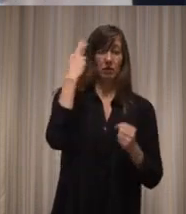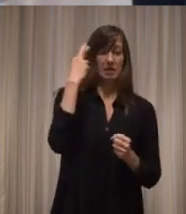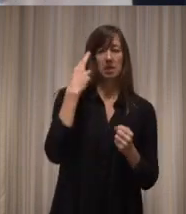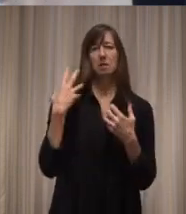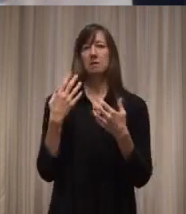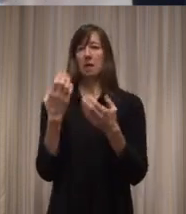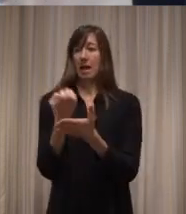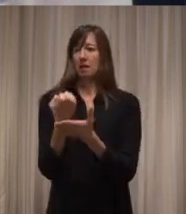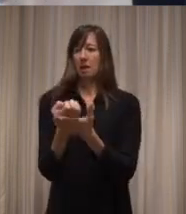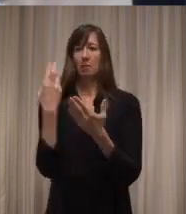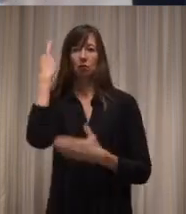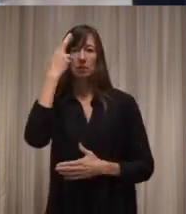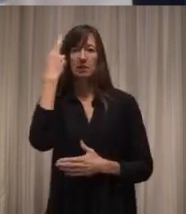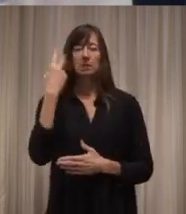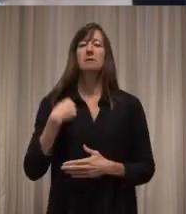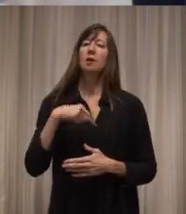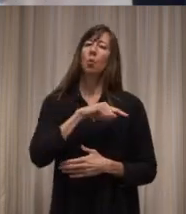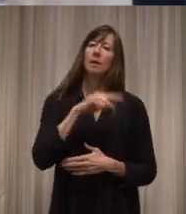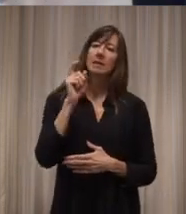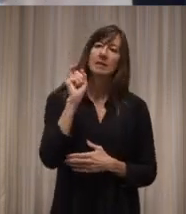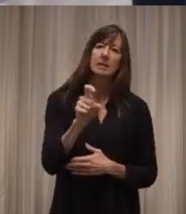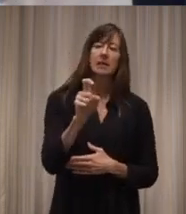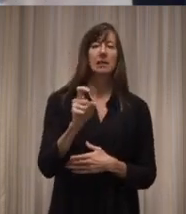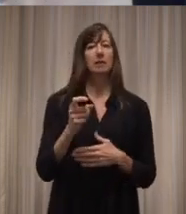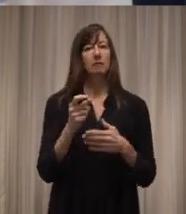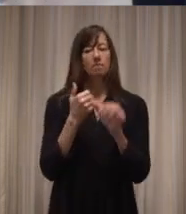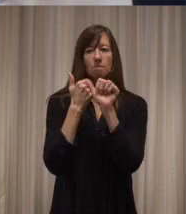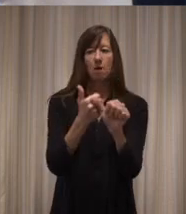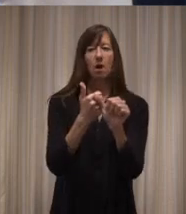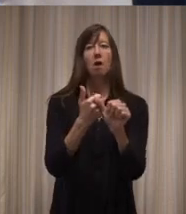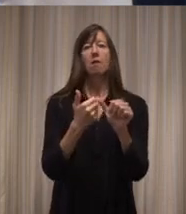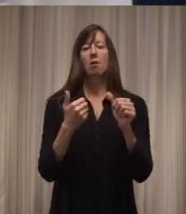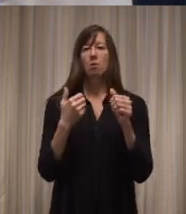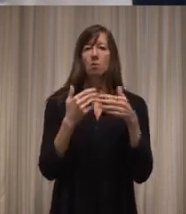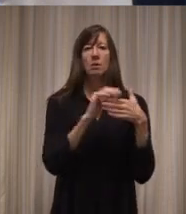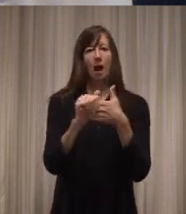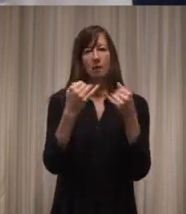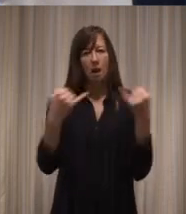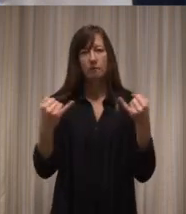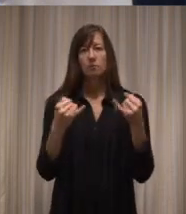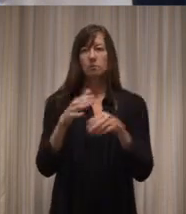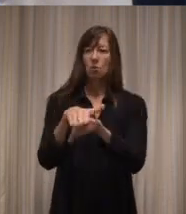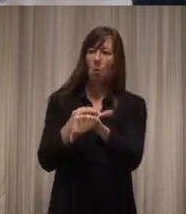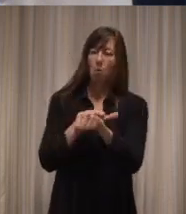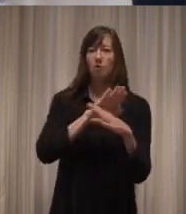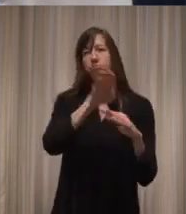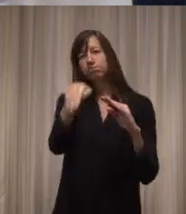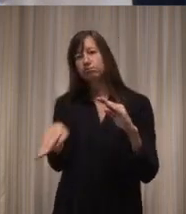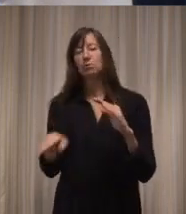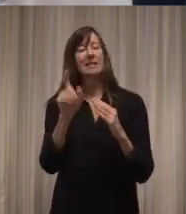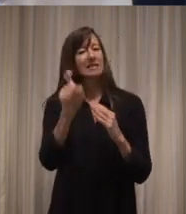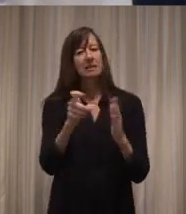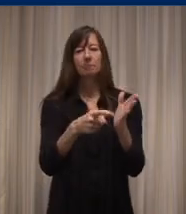this curve and do everything we can to slow the spread of COVID-19 in the county. In terms of where we're at with the numbers, you